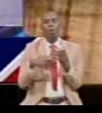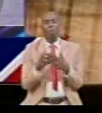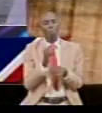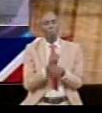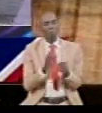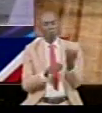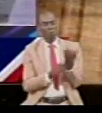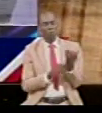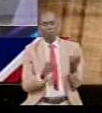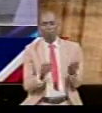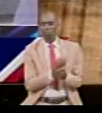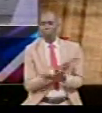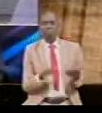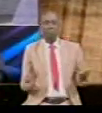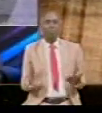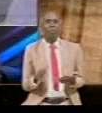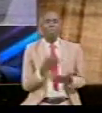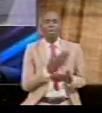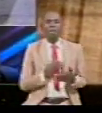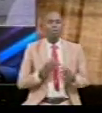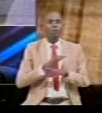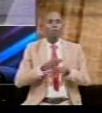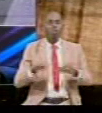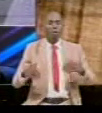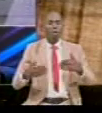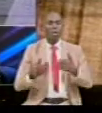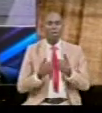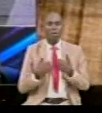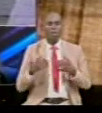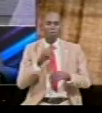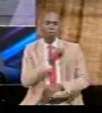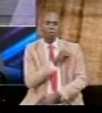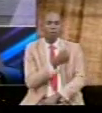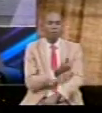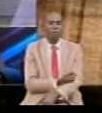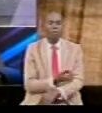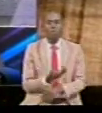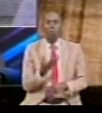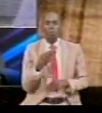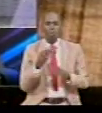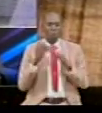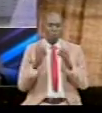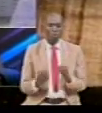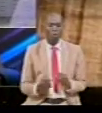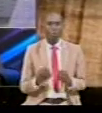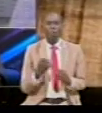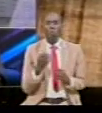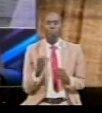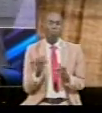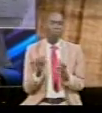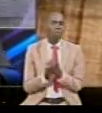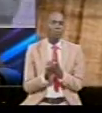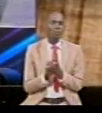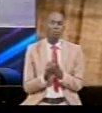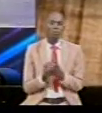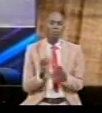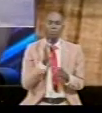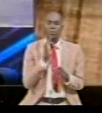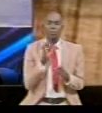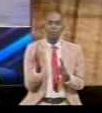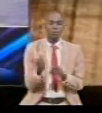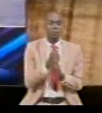are paralyzed, and they do not have authority or power or hold upon the